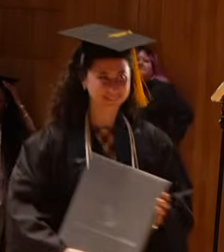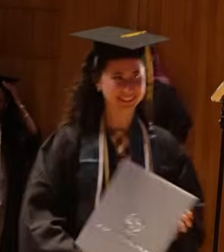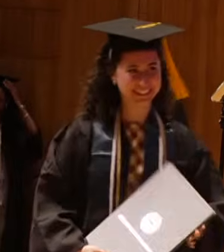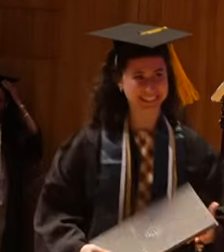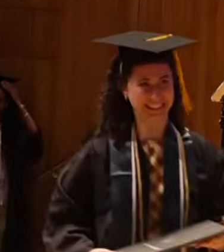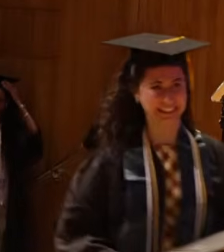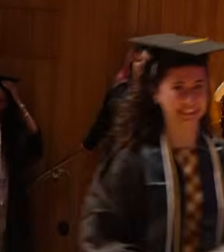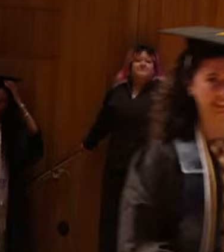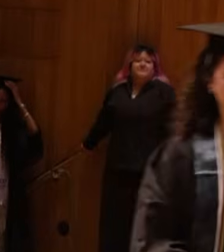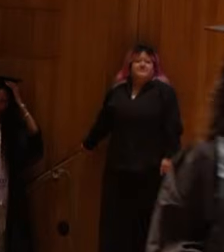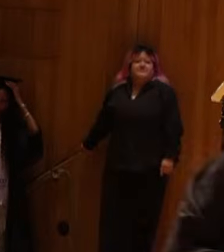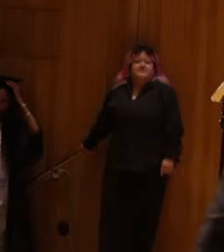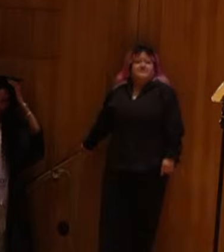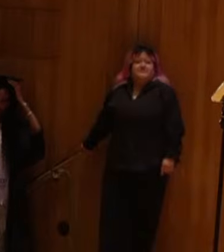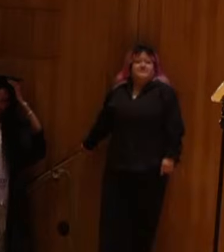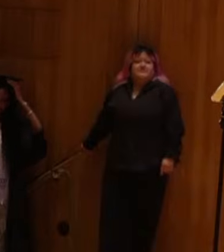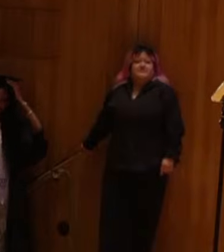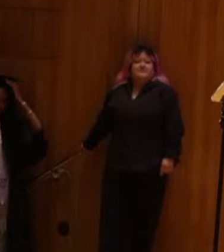Okay.